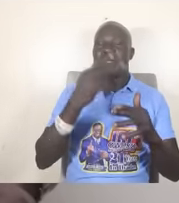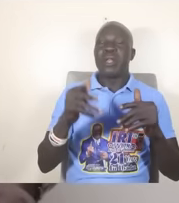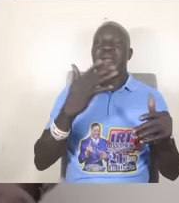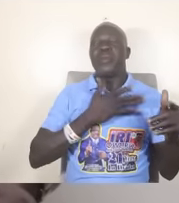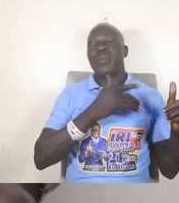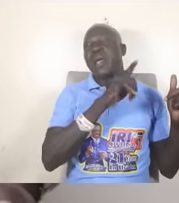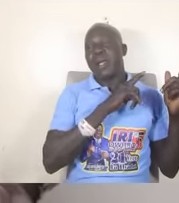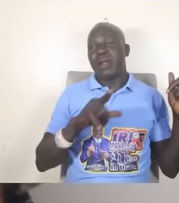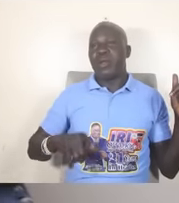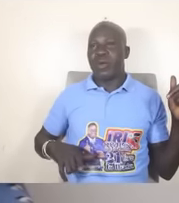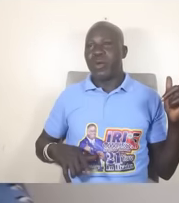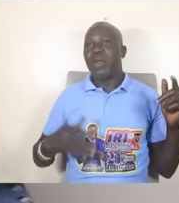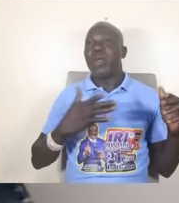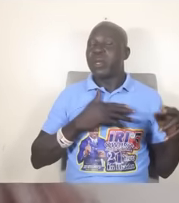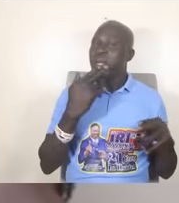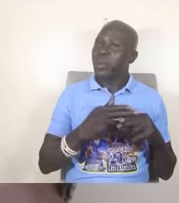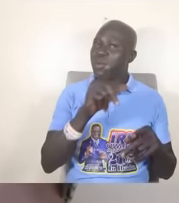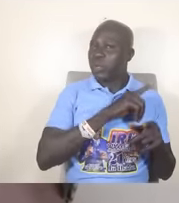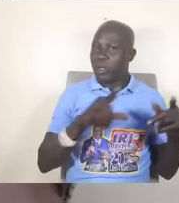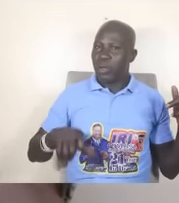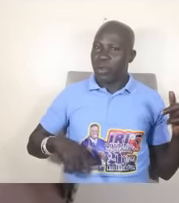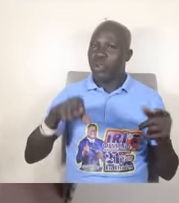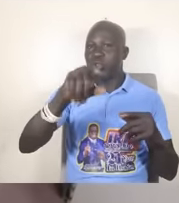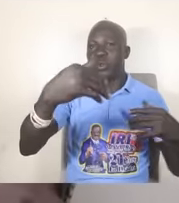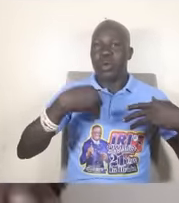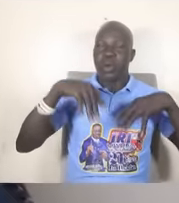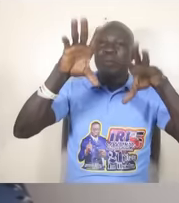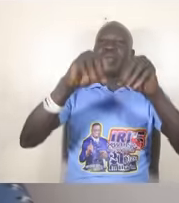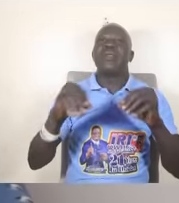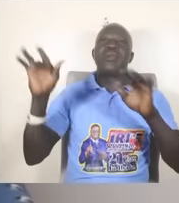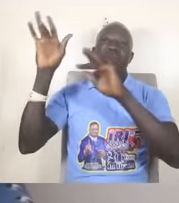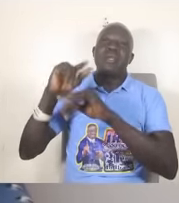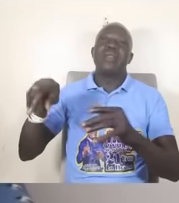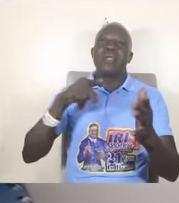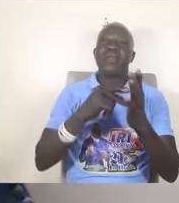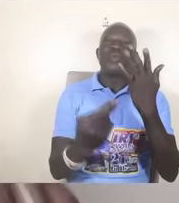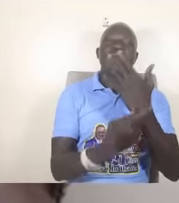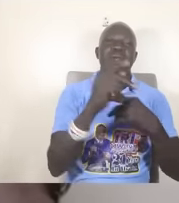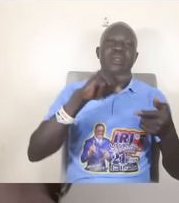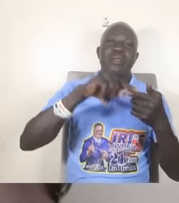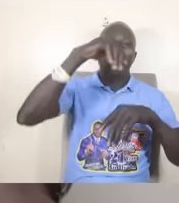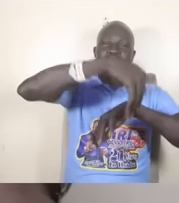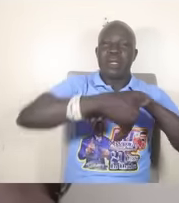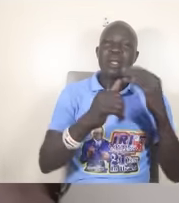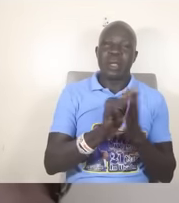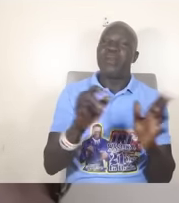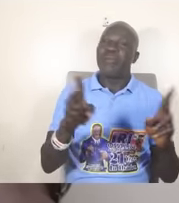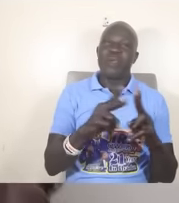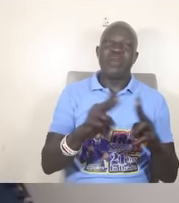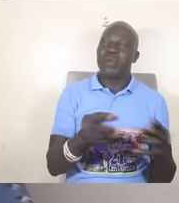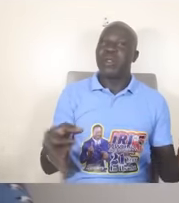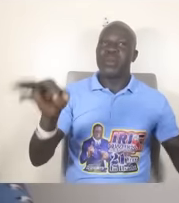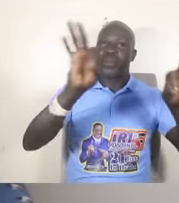Oluwa, Okoluwa, Maria, Nuba. Program Masale Ume. Tonight program is very